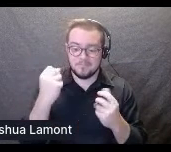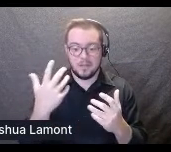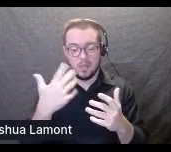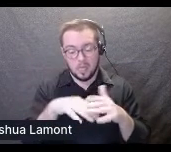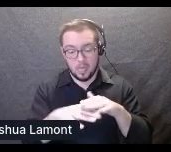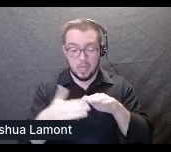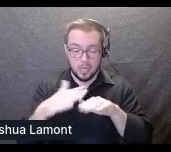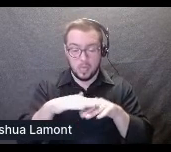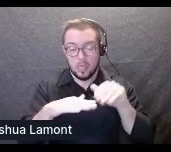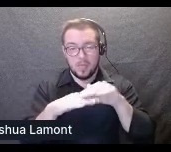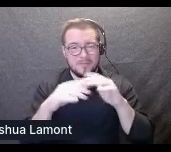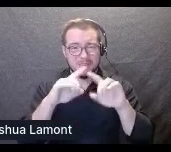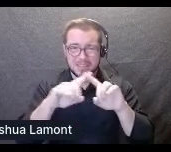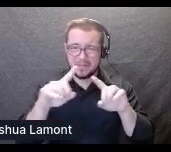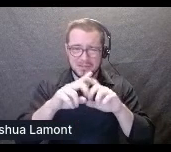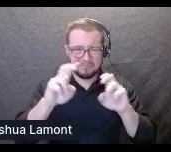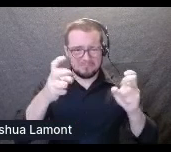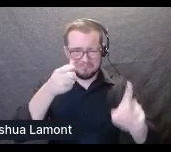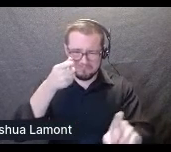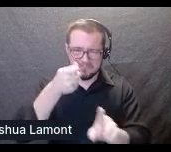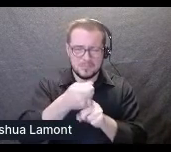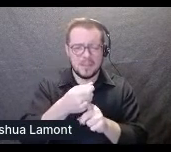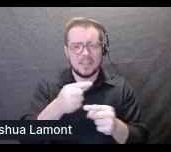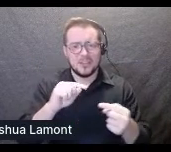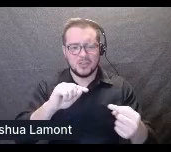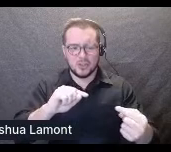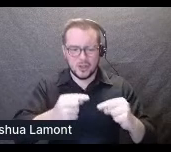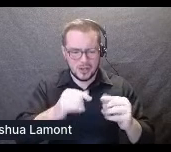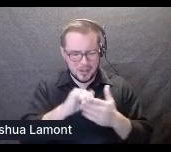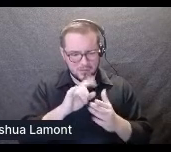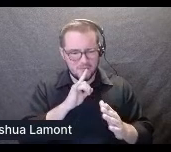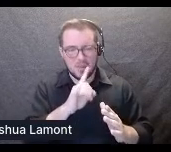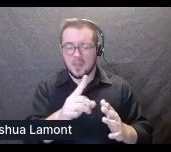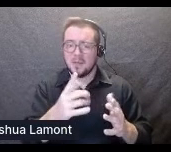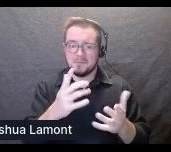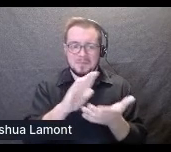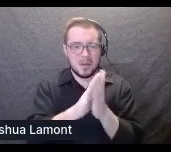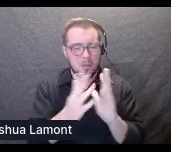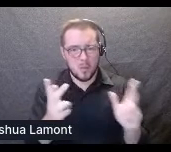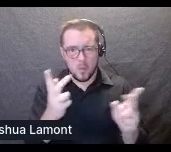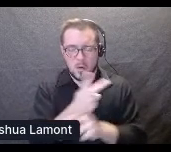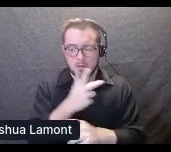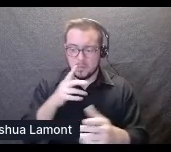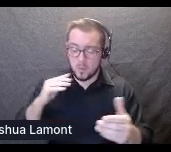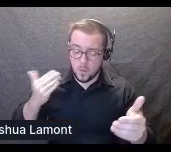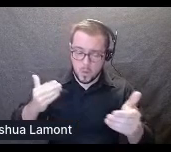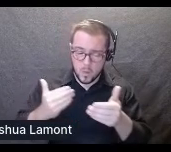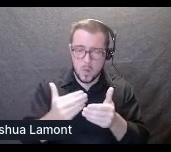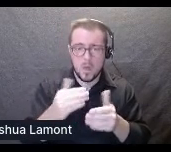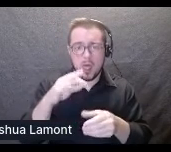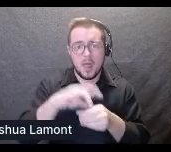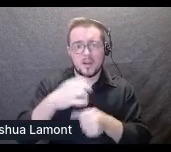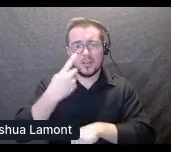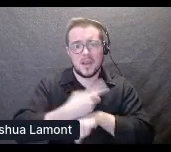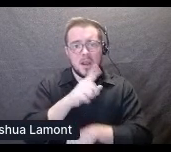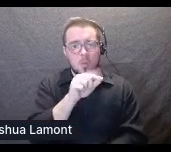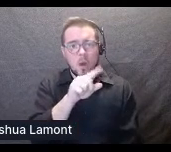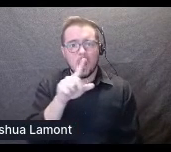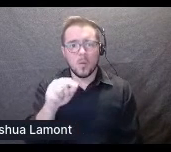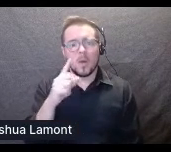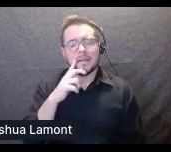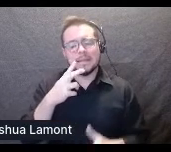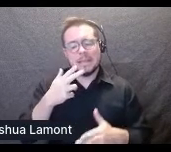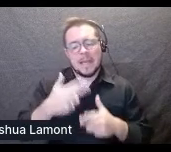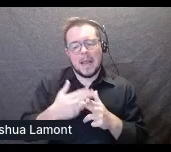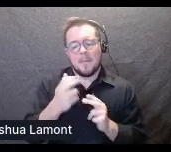and harms that have only intensified as we race toward Election Day 2020. And to name only a